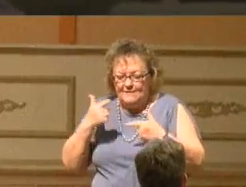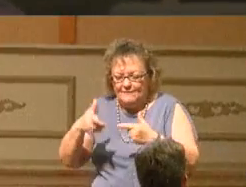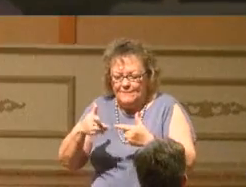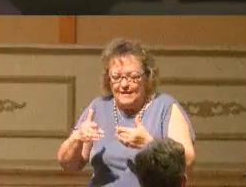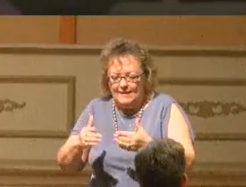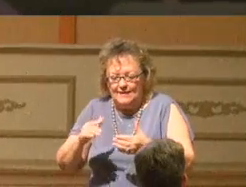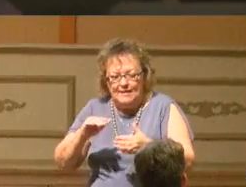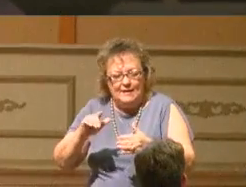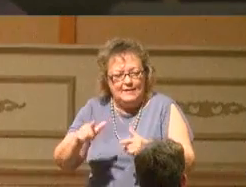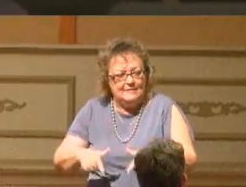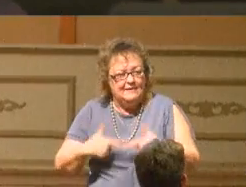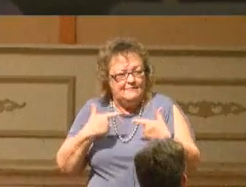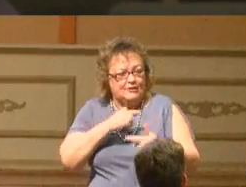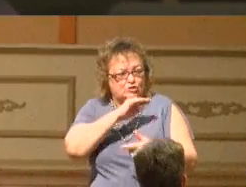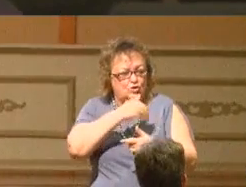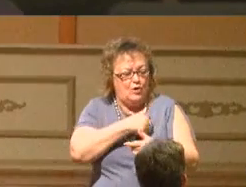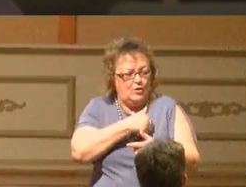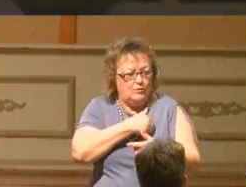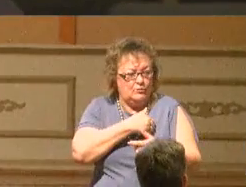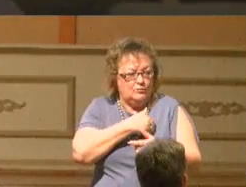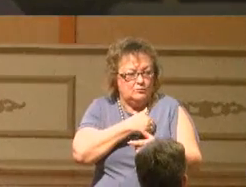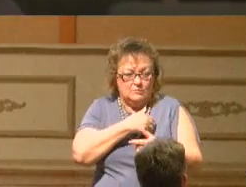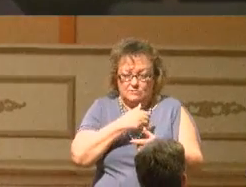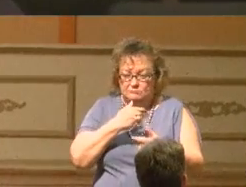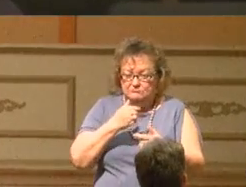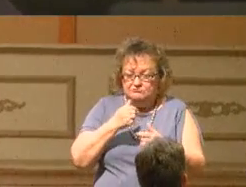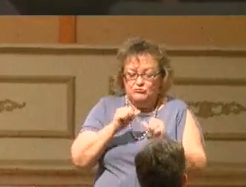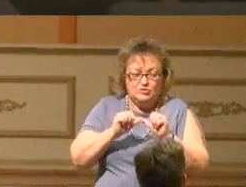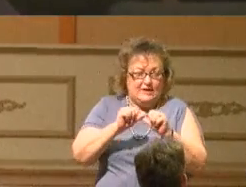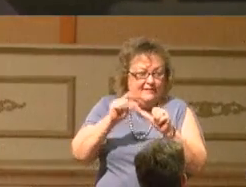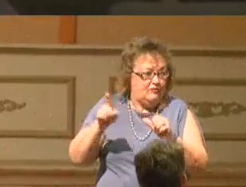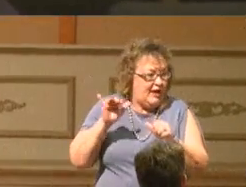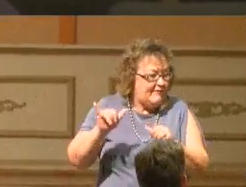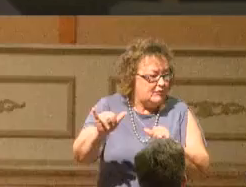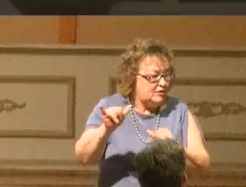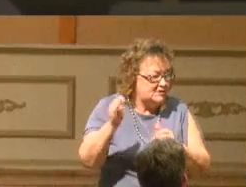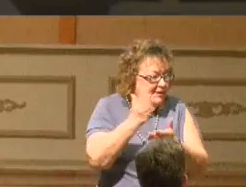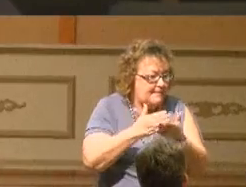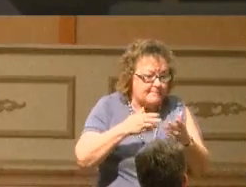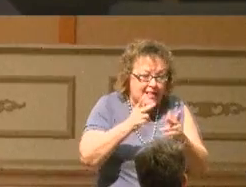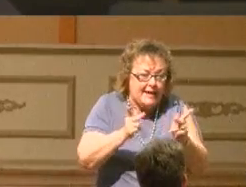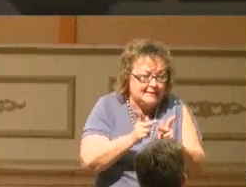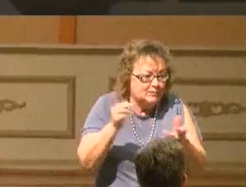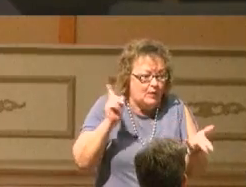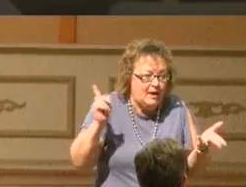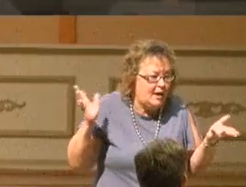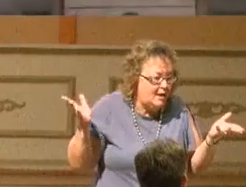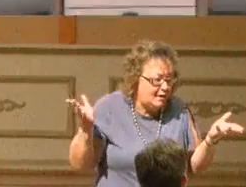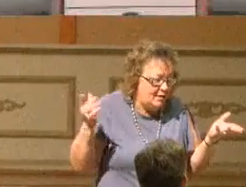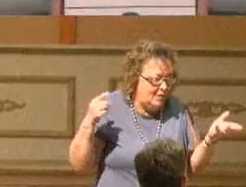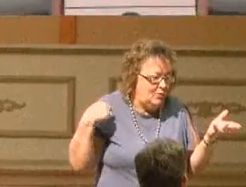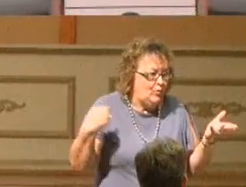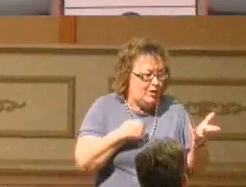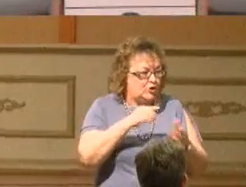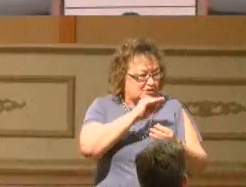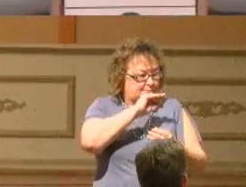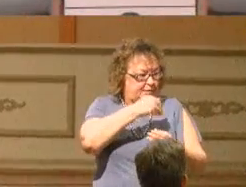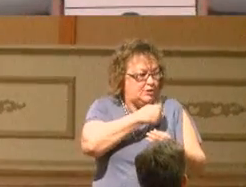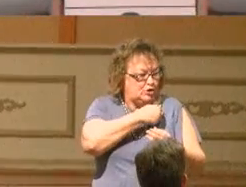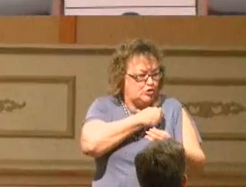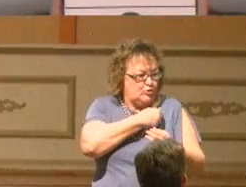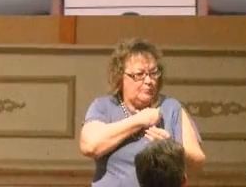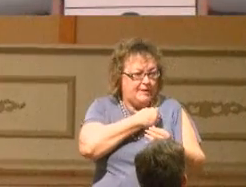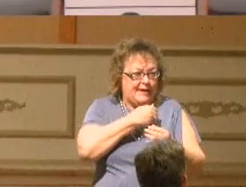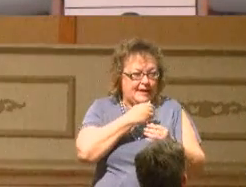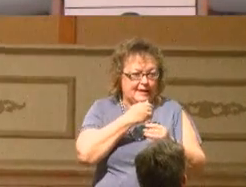eternity forever somewhere. Now, we are spiritual beings. God made us that way. He created